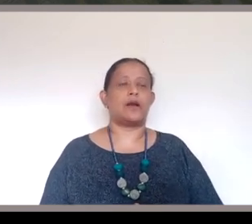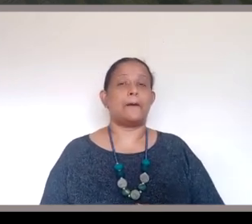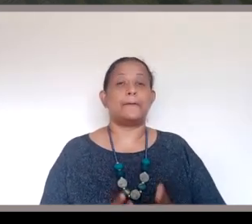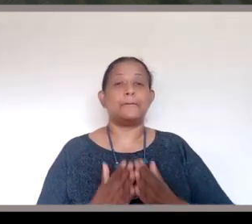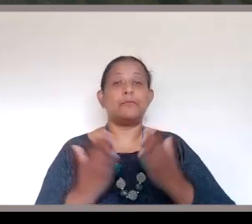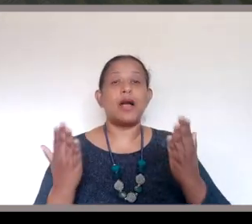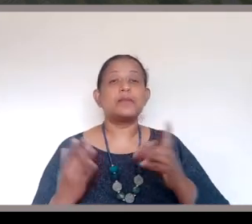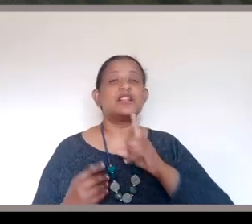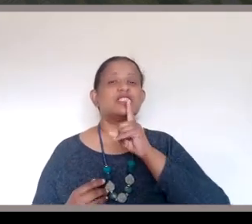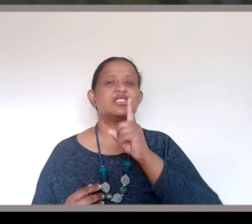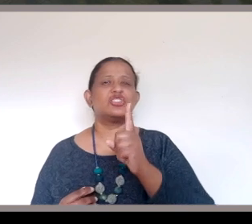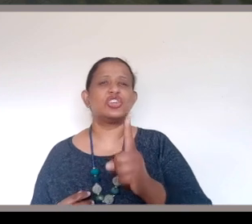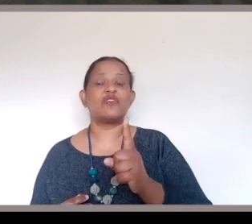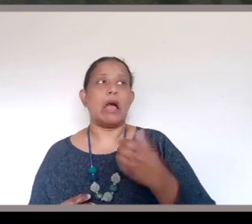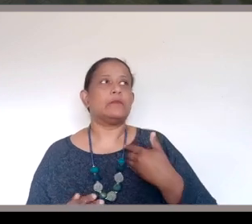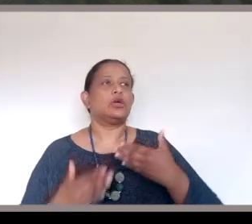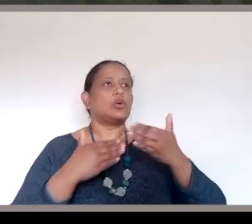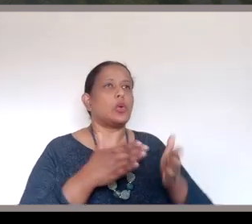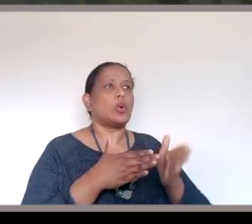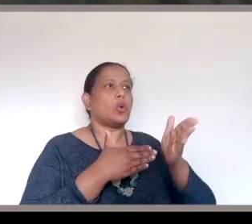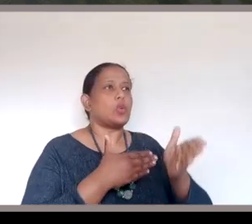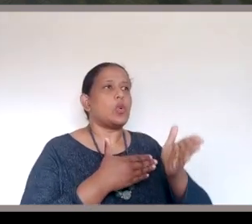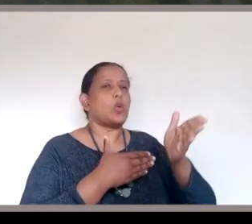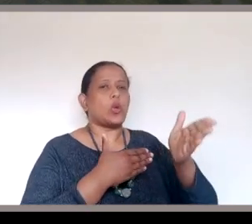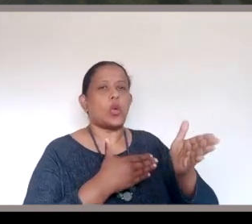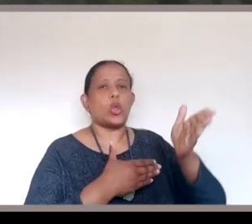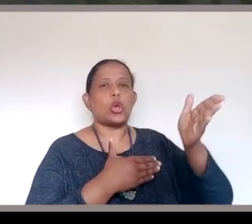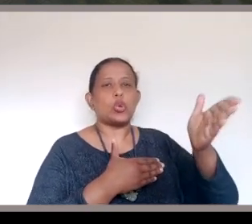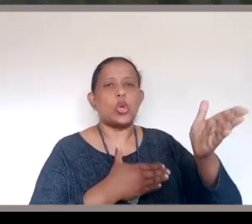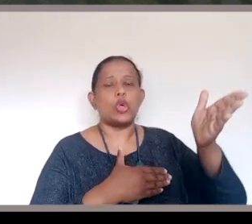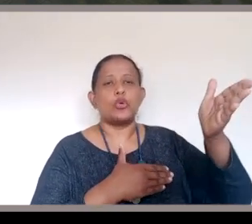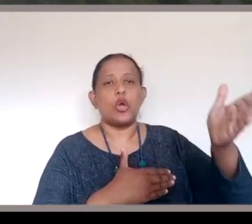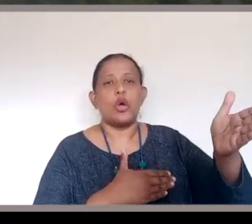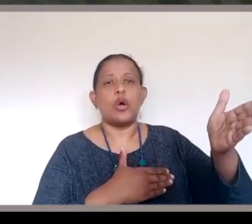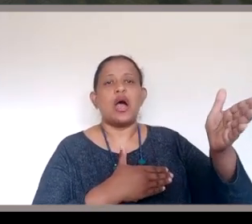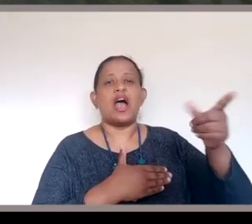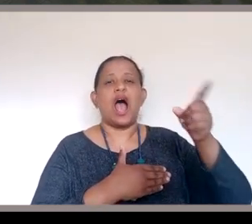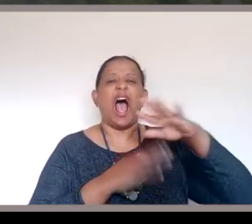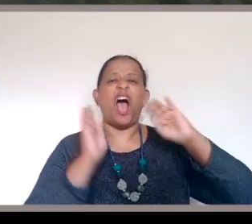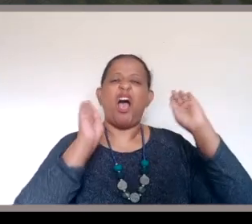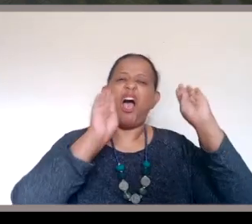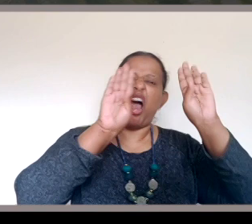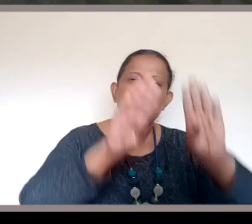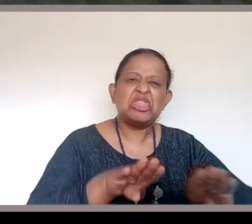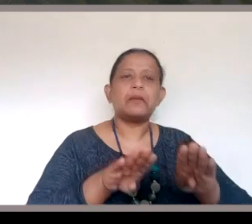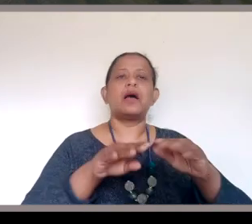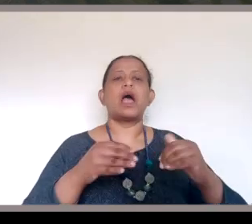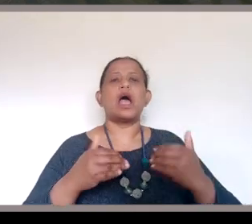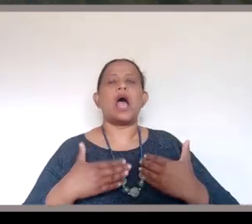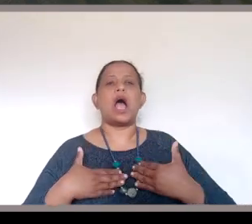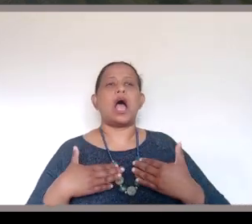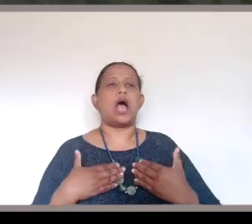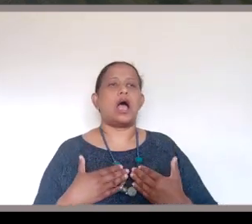James 1:15, the last part of the verse says, and when sin is allowed to grow, it gives birth to death. That's the